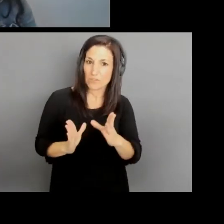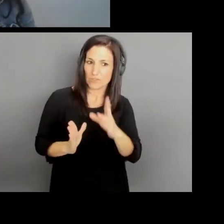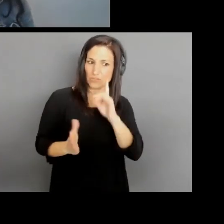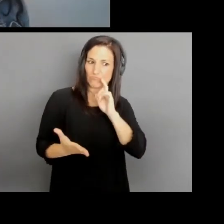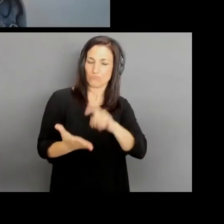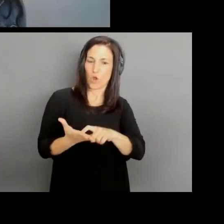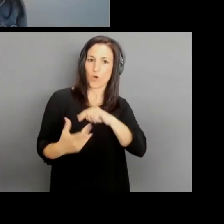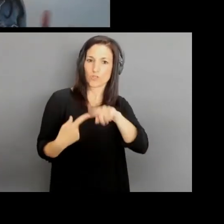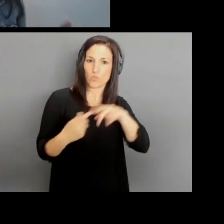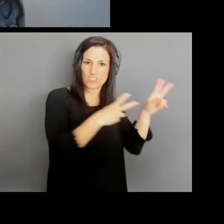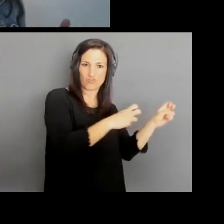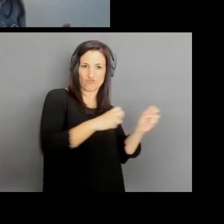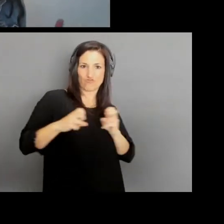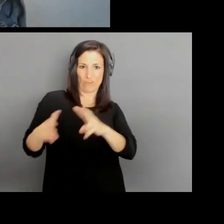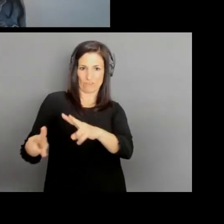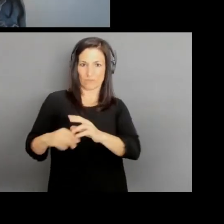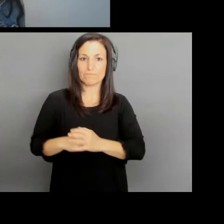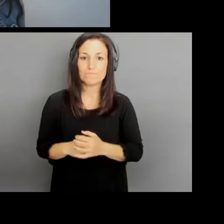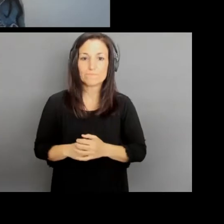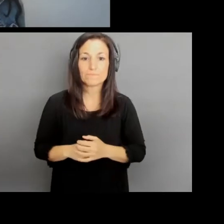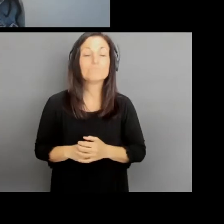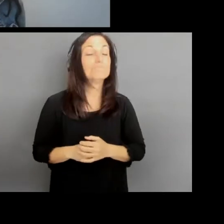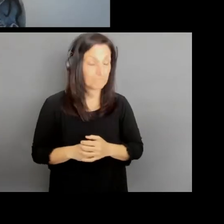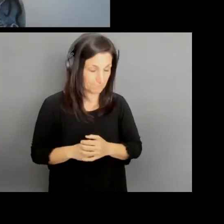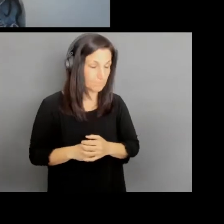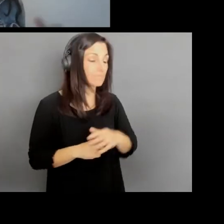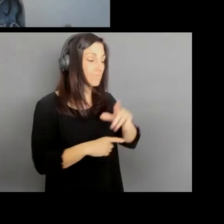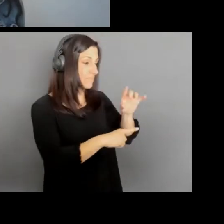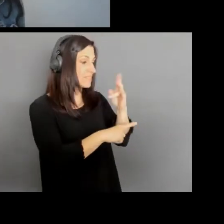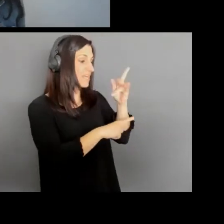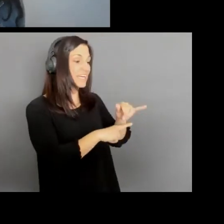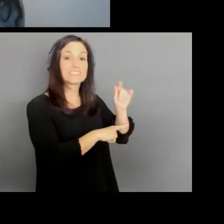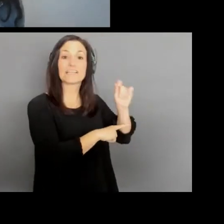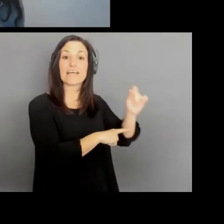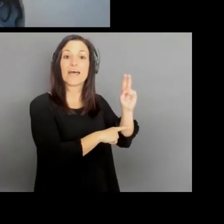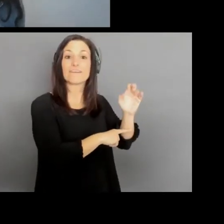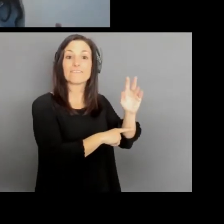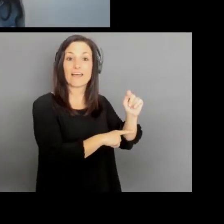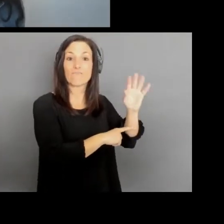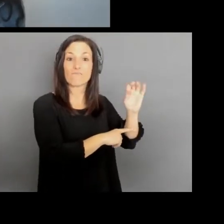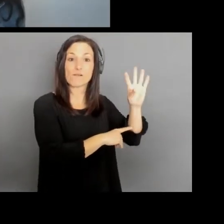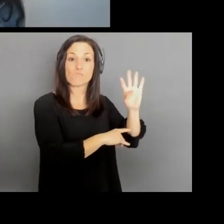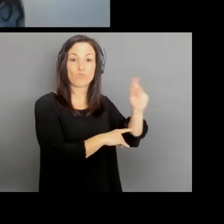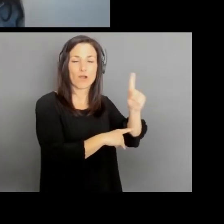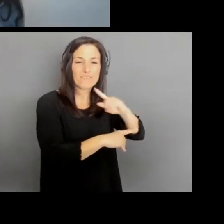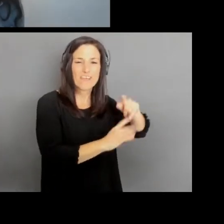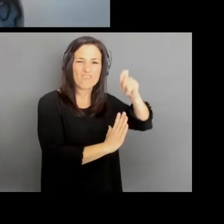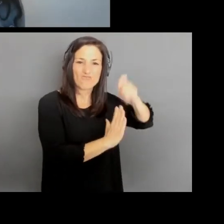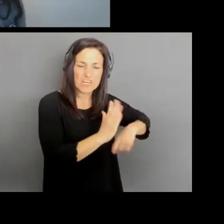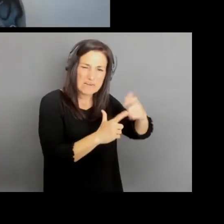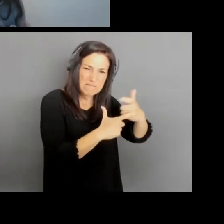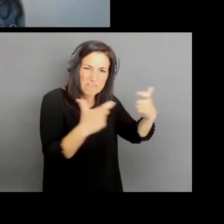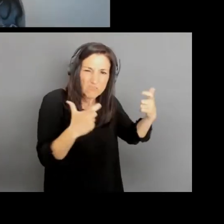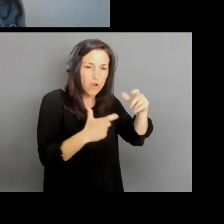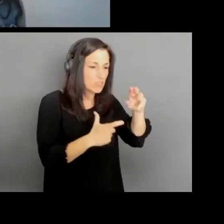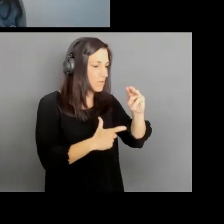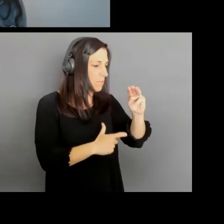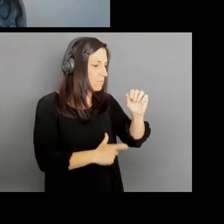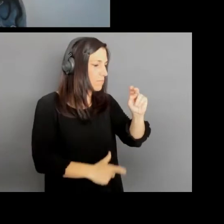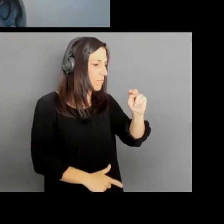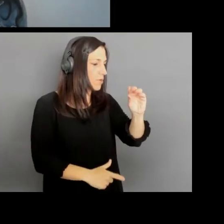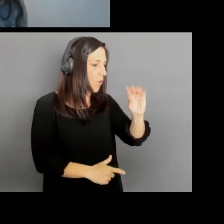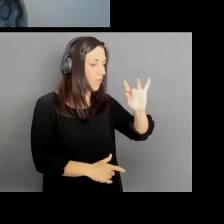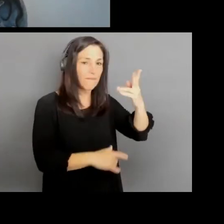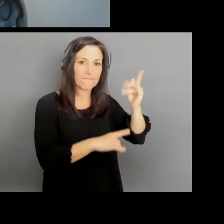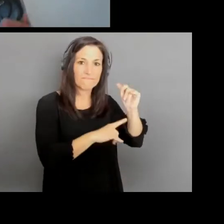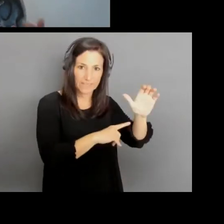we see is these legacy .NET Framework applications are written in large monolithic format. And when you really look at the